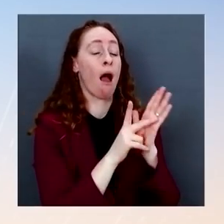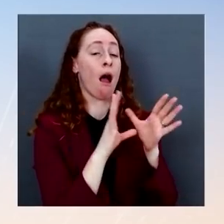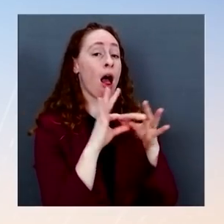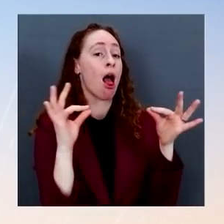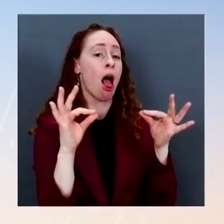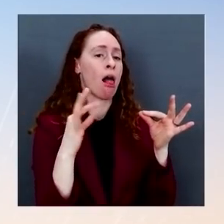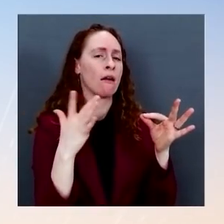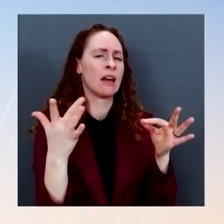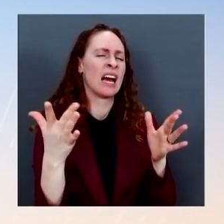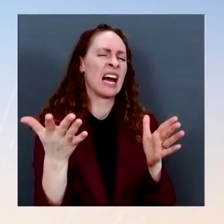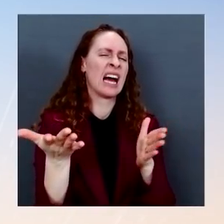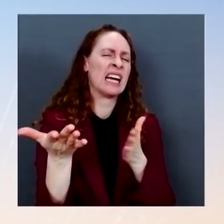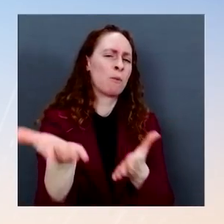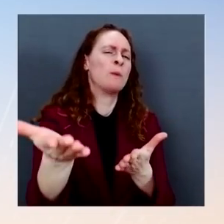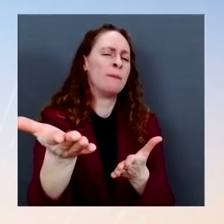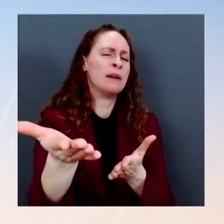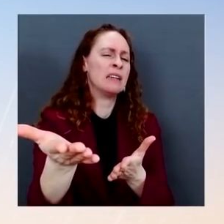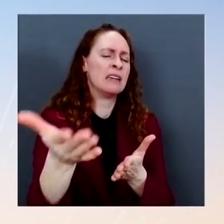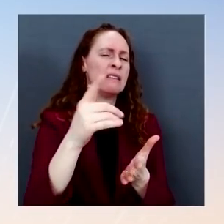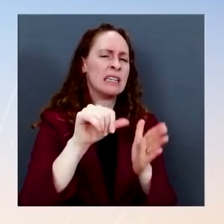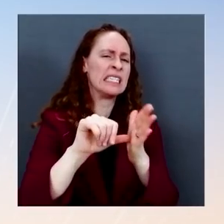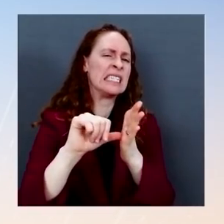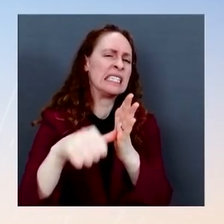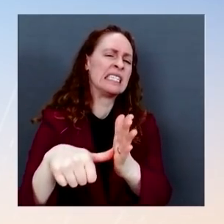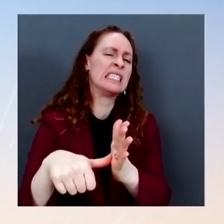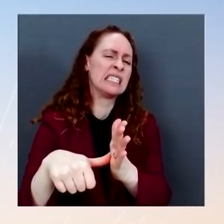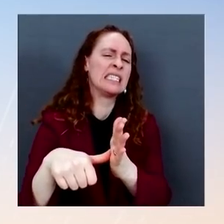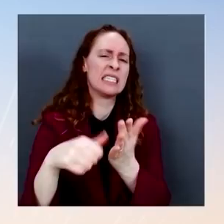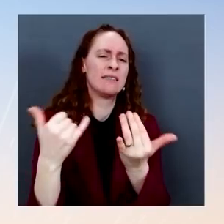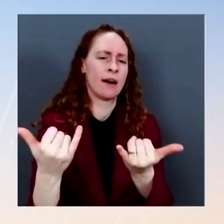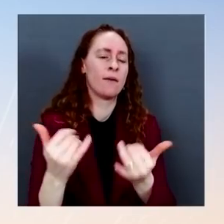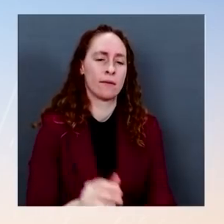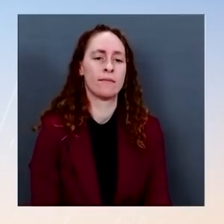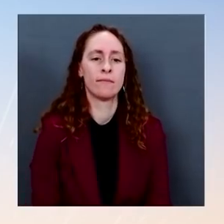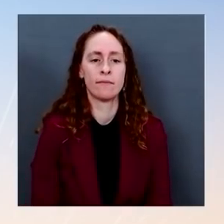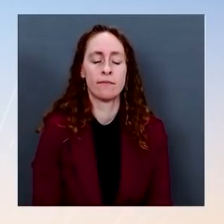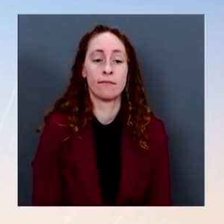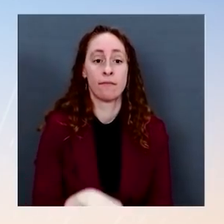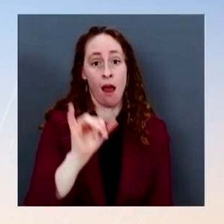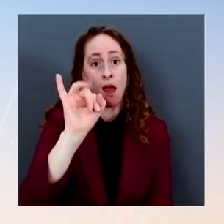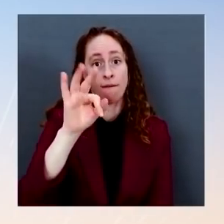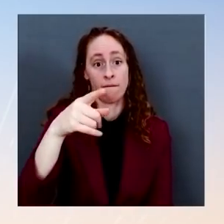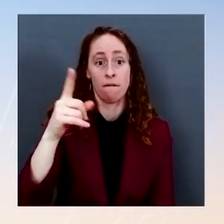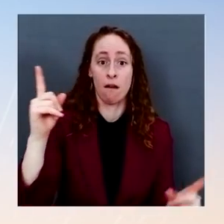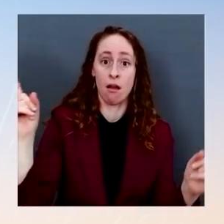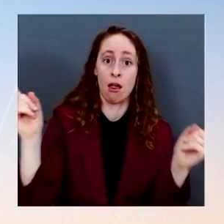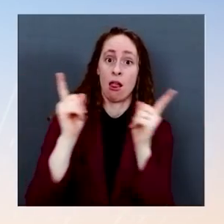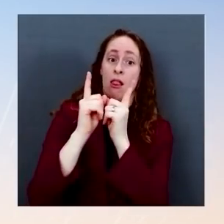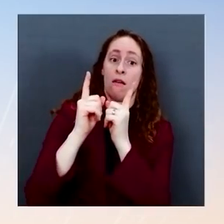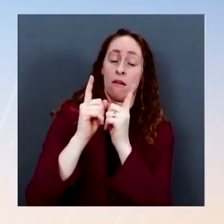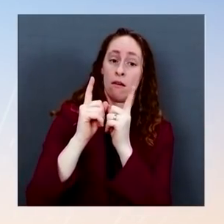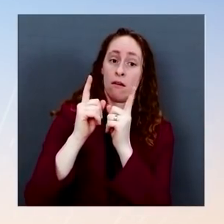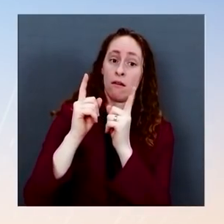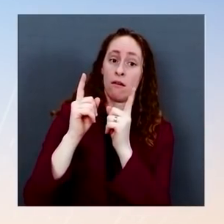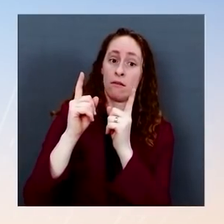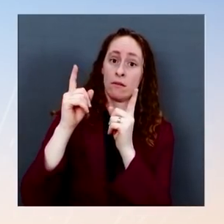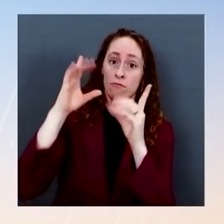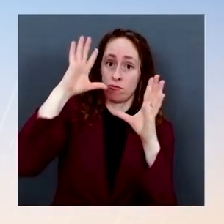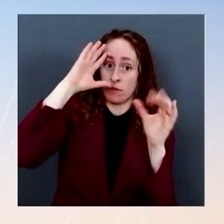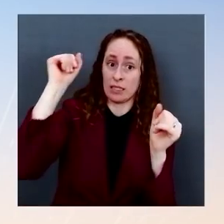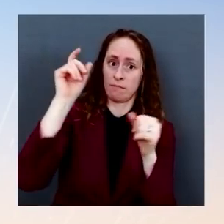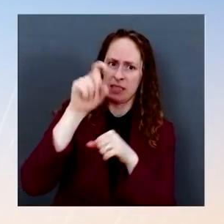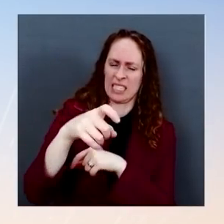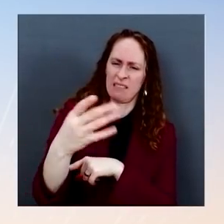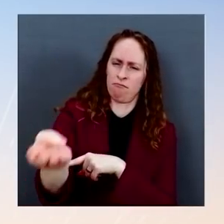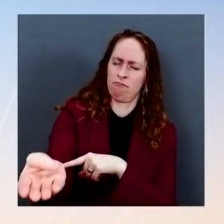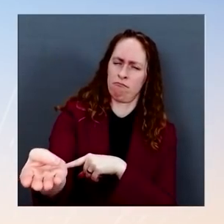above typical protocols. Given the workplace we work in, that certainly is appropriate. And of course, we have masking requirements